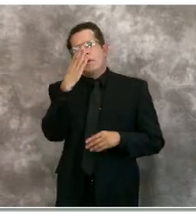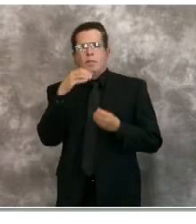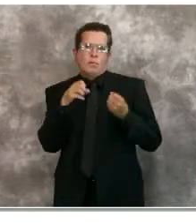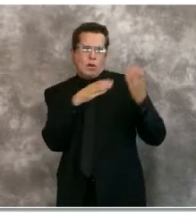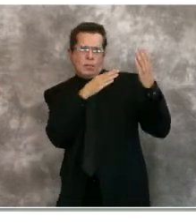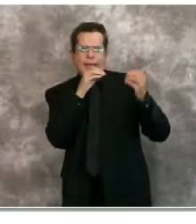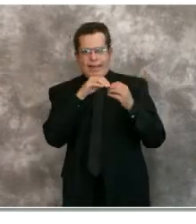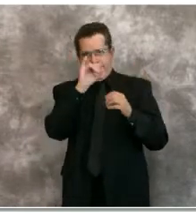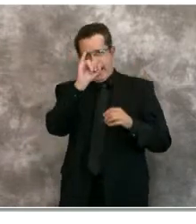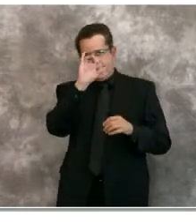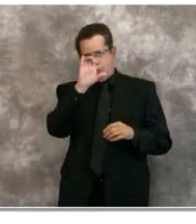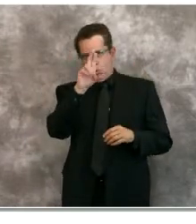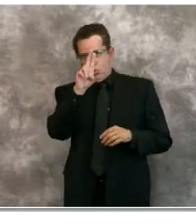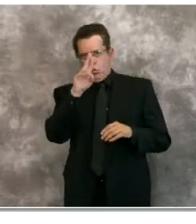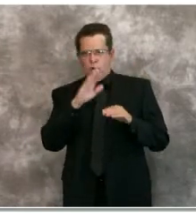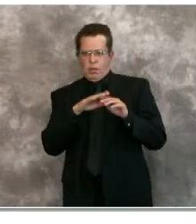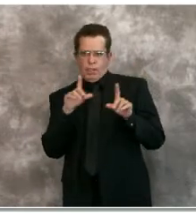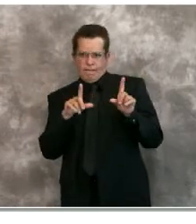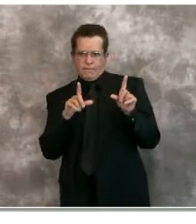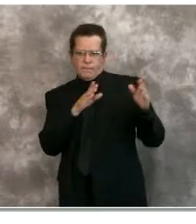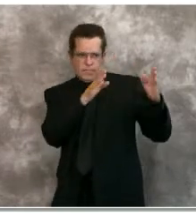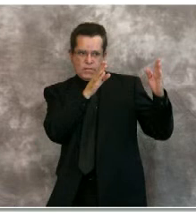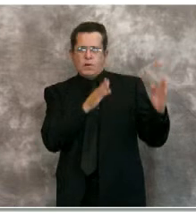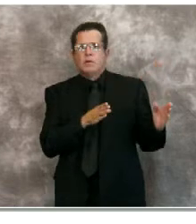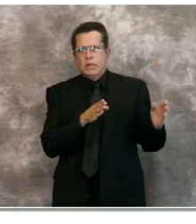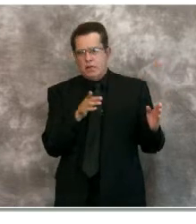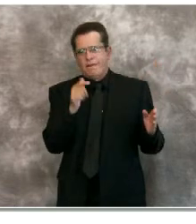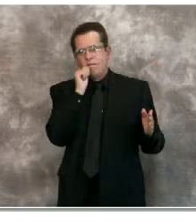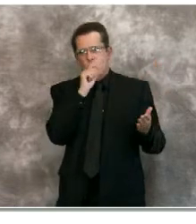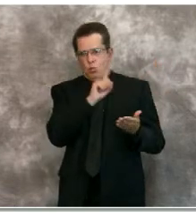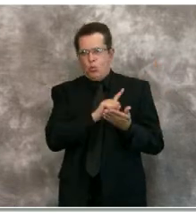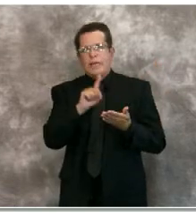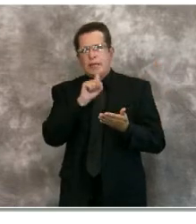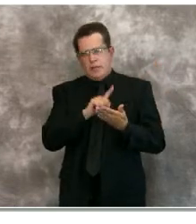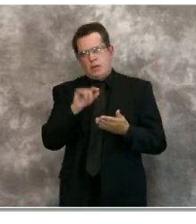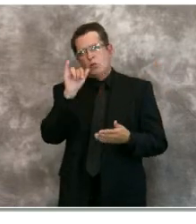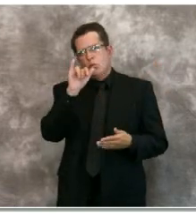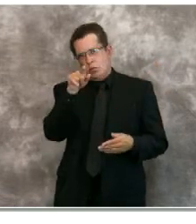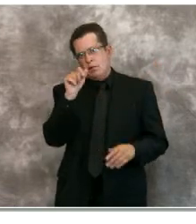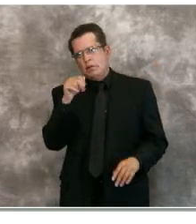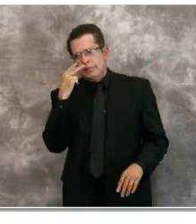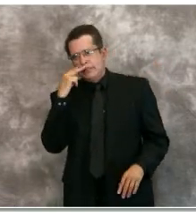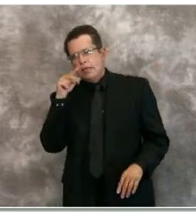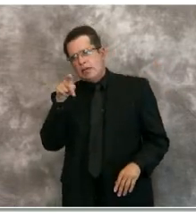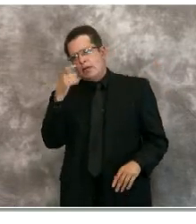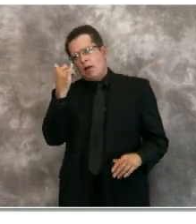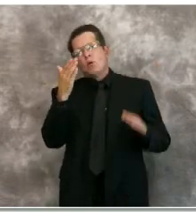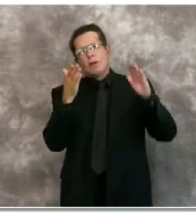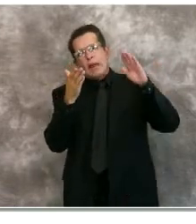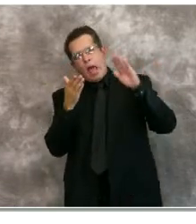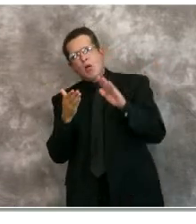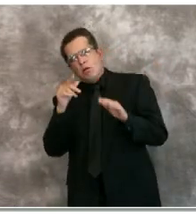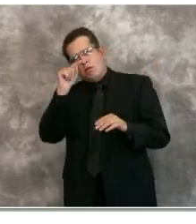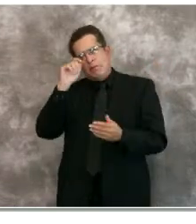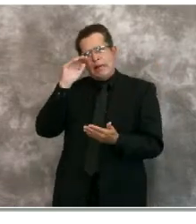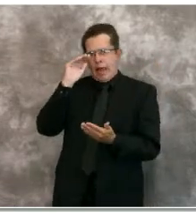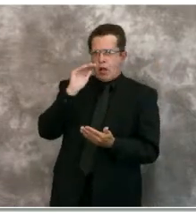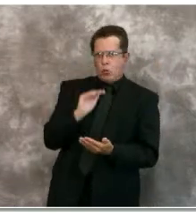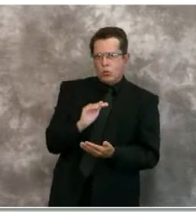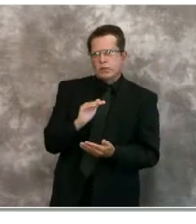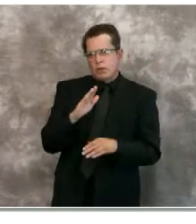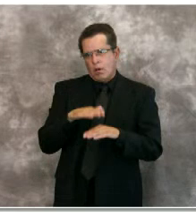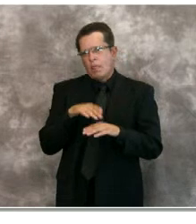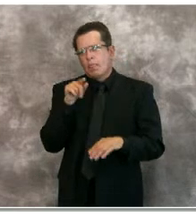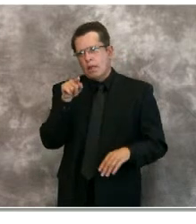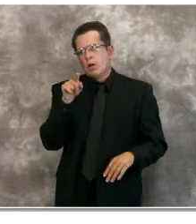admissions, and we can see that there is a slight decrease, but ever so